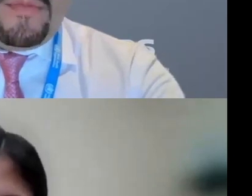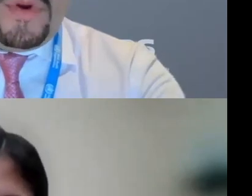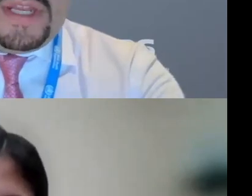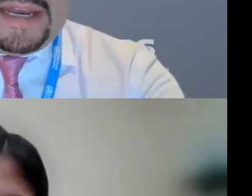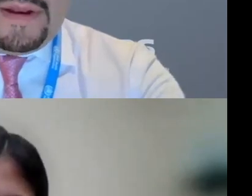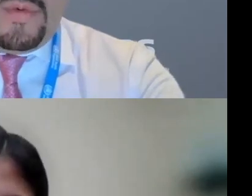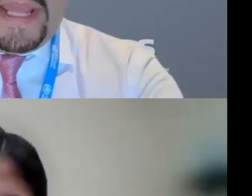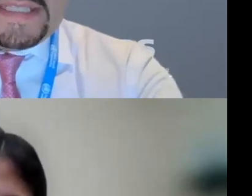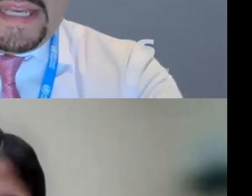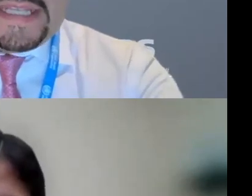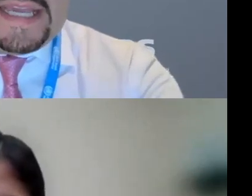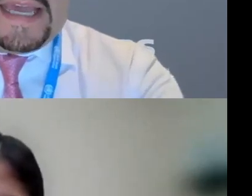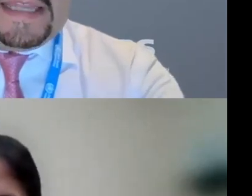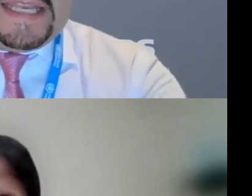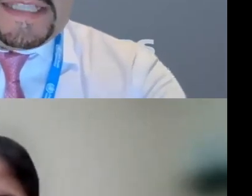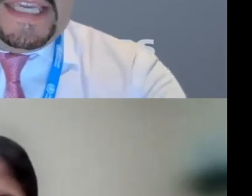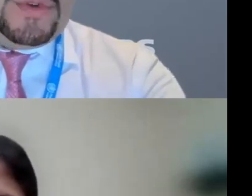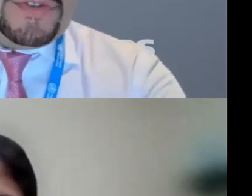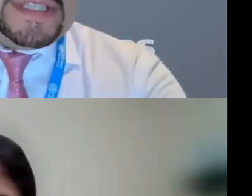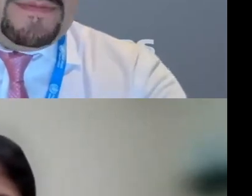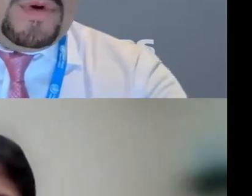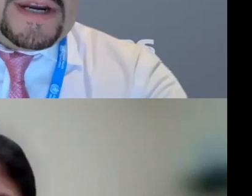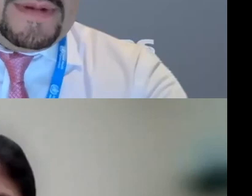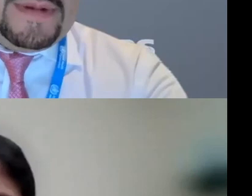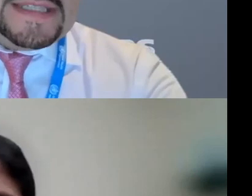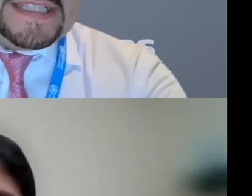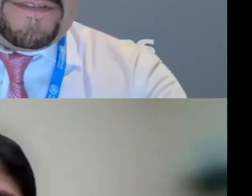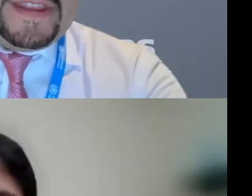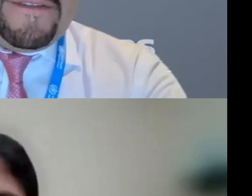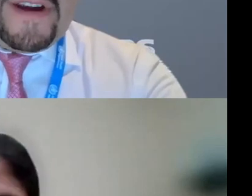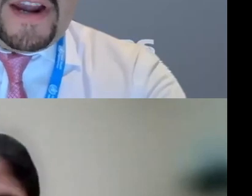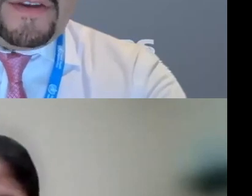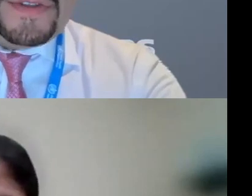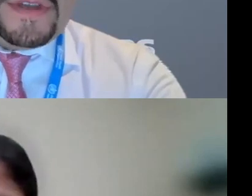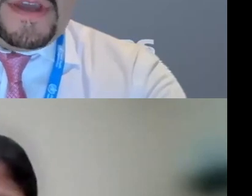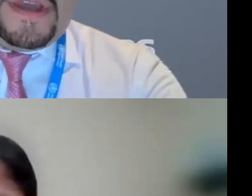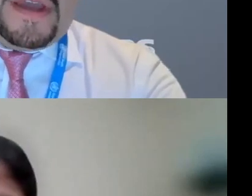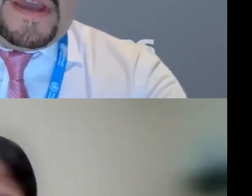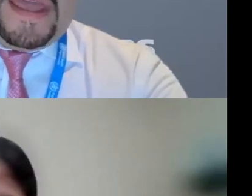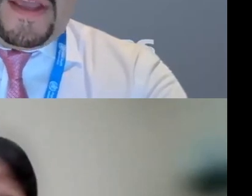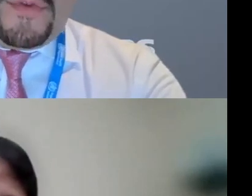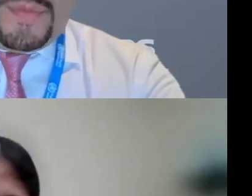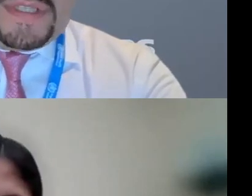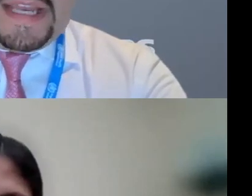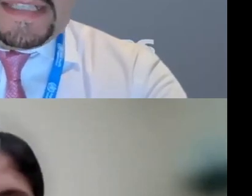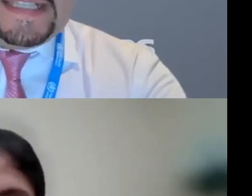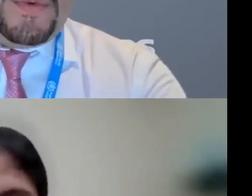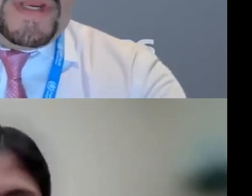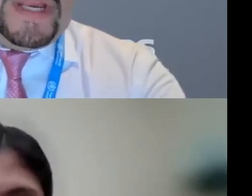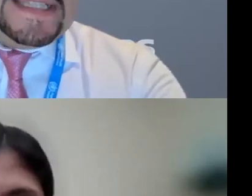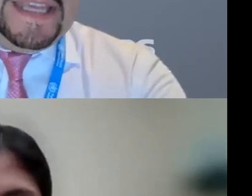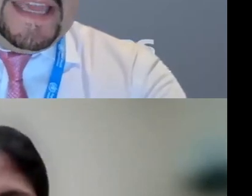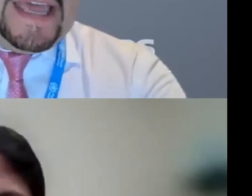at the community level within cities. It is key to addressing vulnerabilities and serving the various groups that